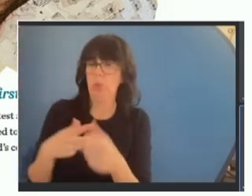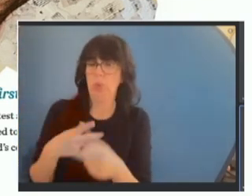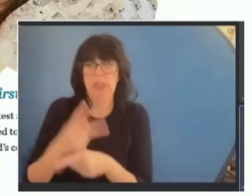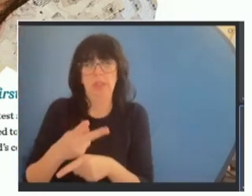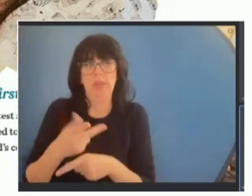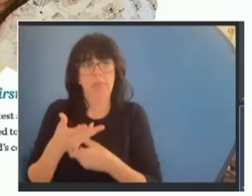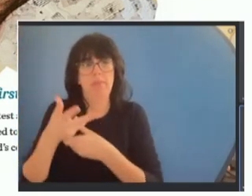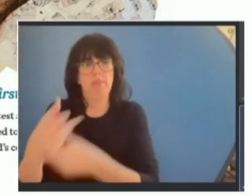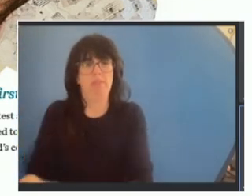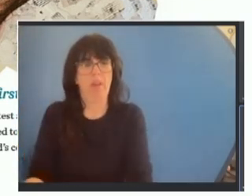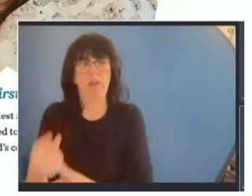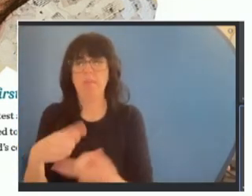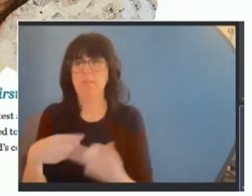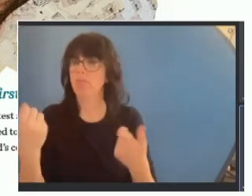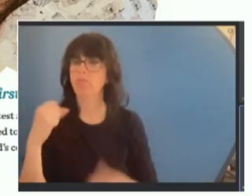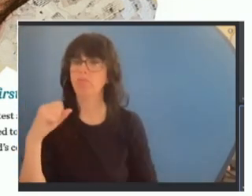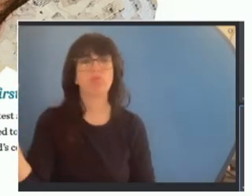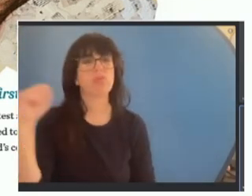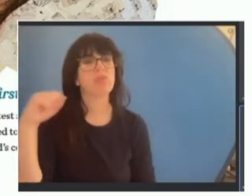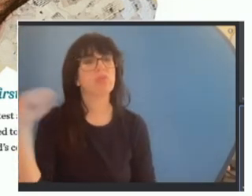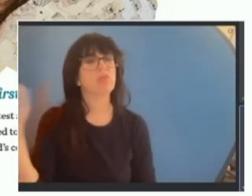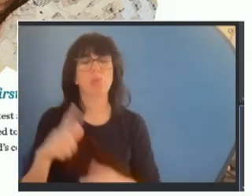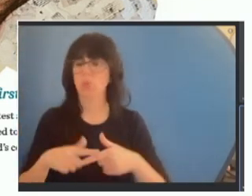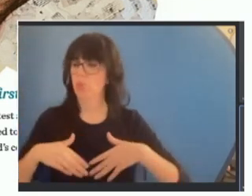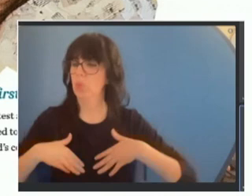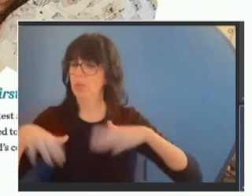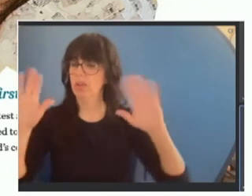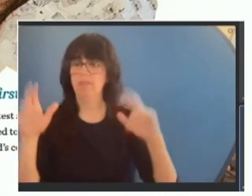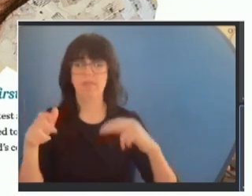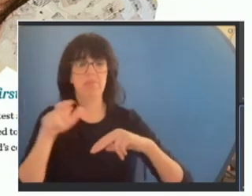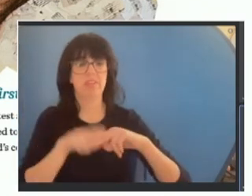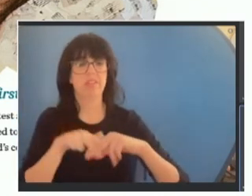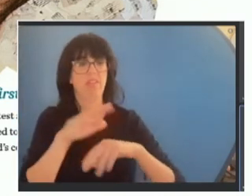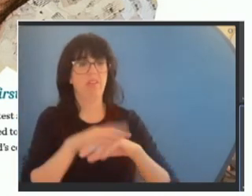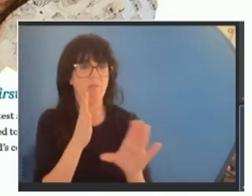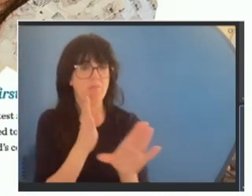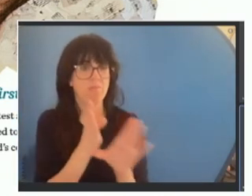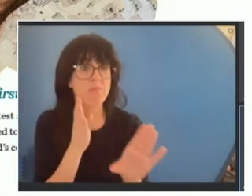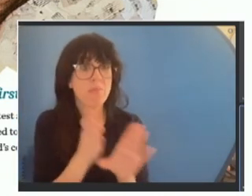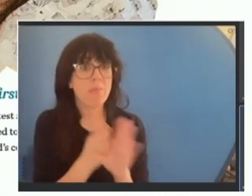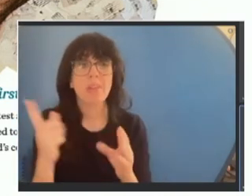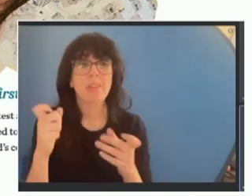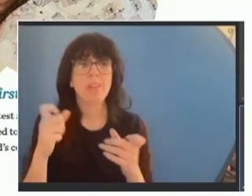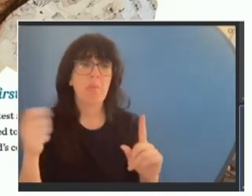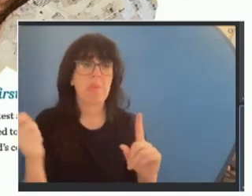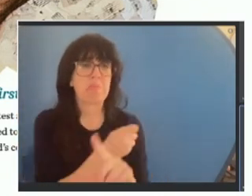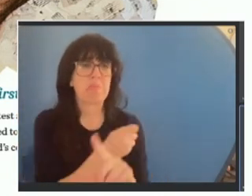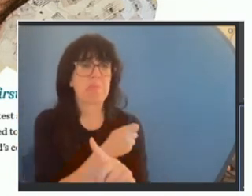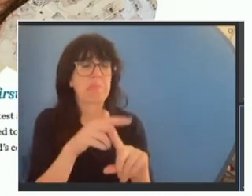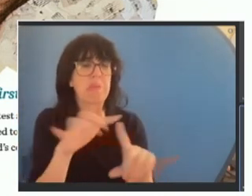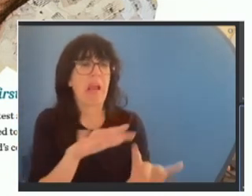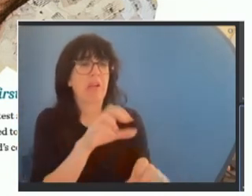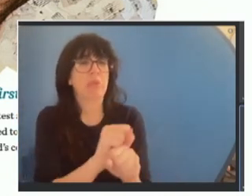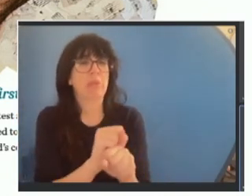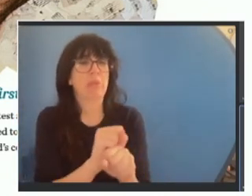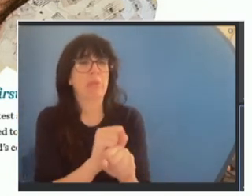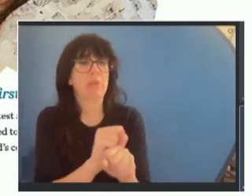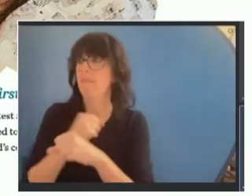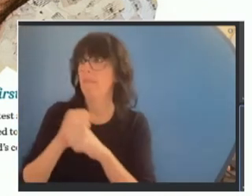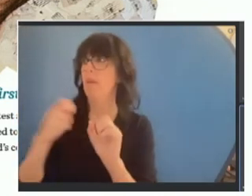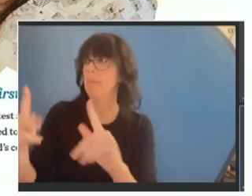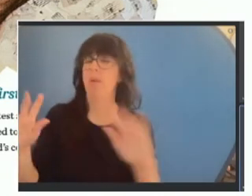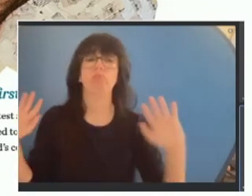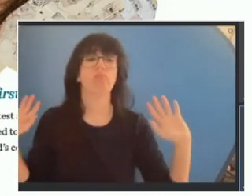refused to give up his seat on a bus, Bayard was beaten and arrested. He did not fight back. Sing